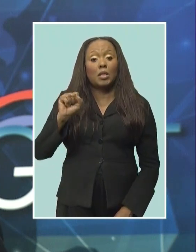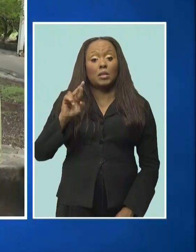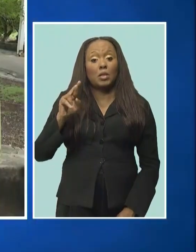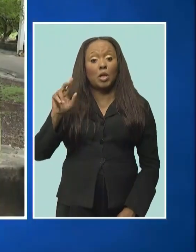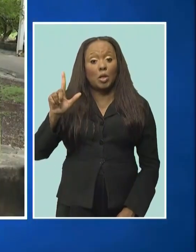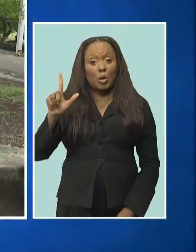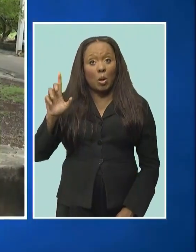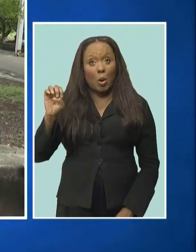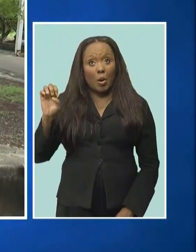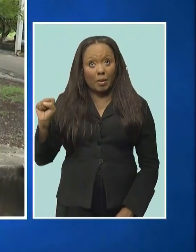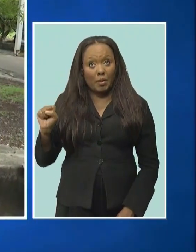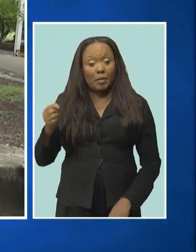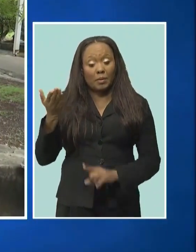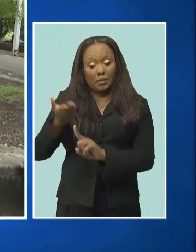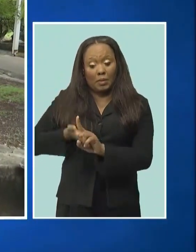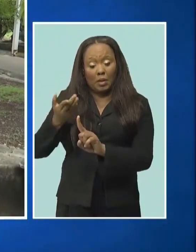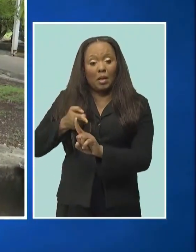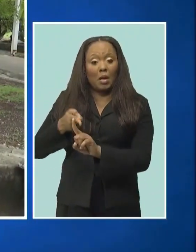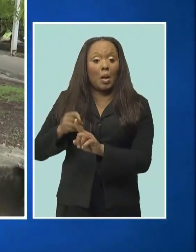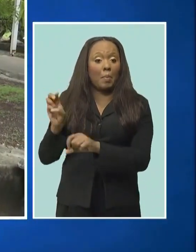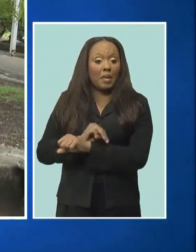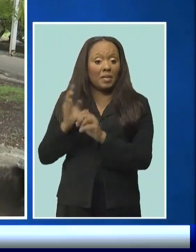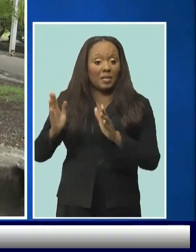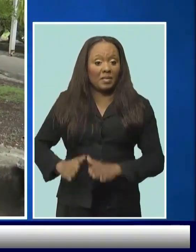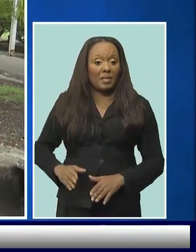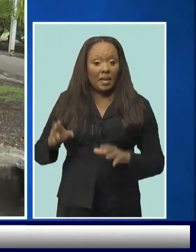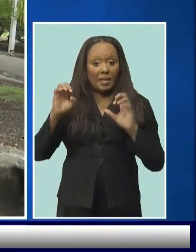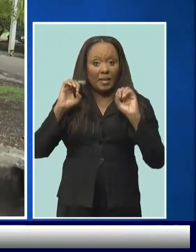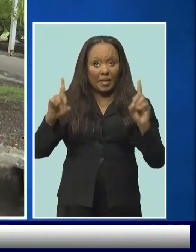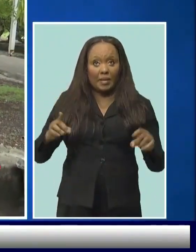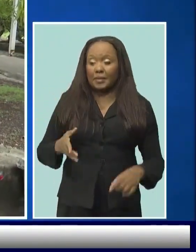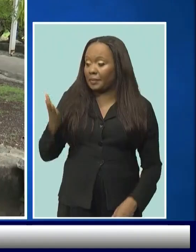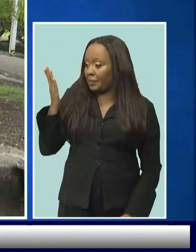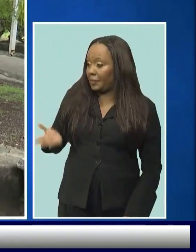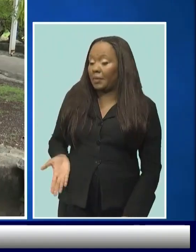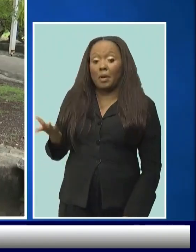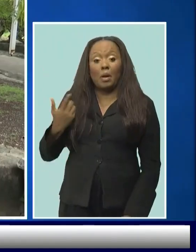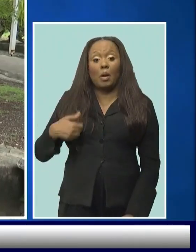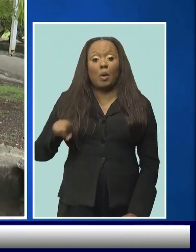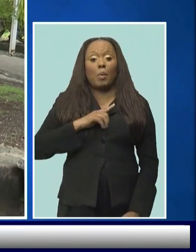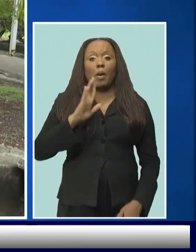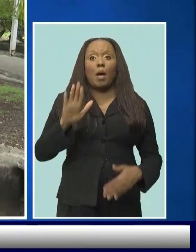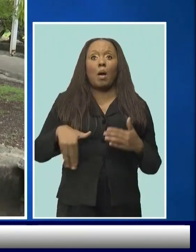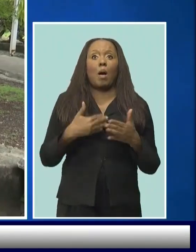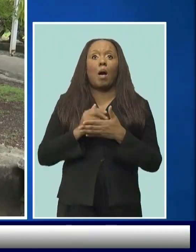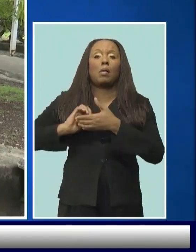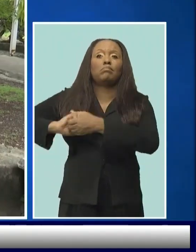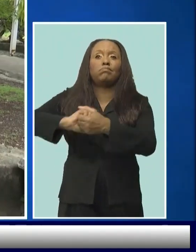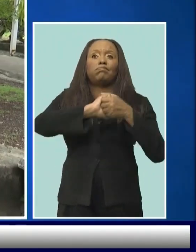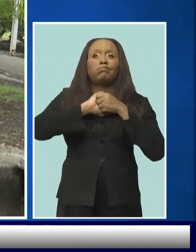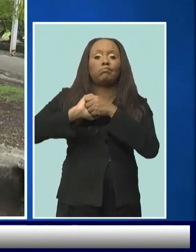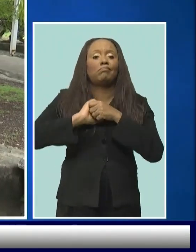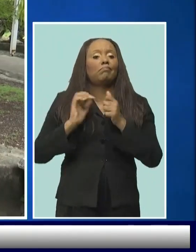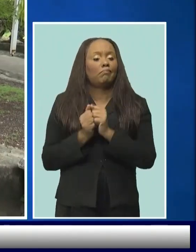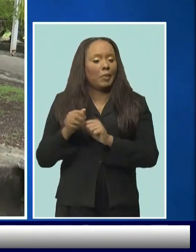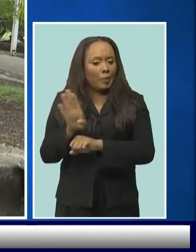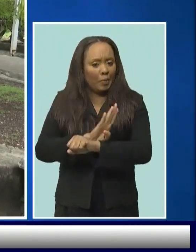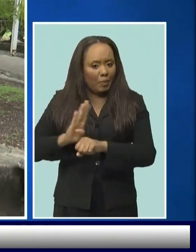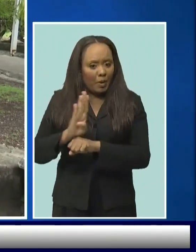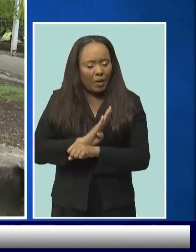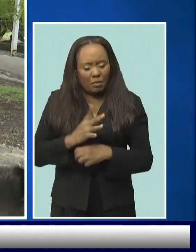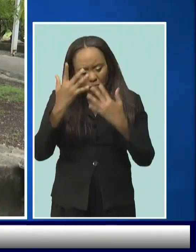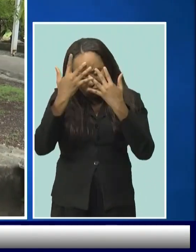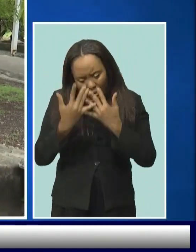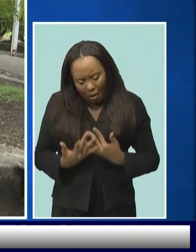Our Ministry of Education, Technological and Vocational Training, we all join with the rest of Barbados as we